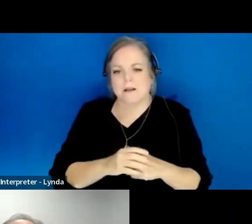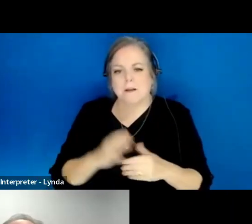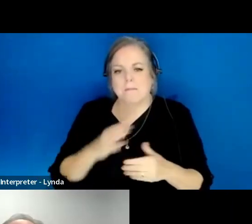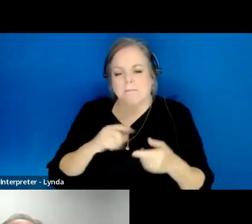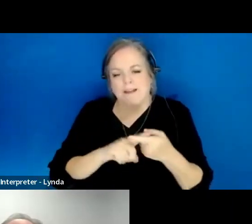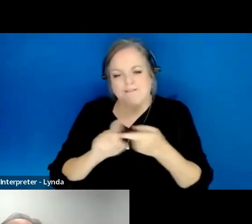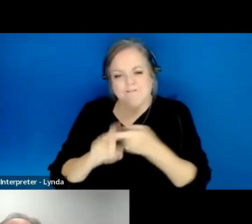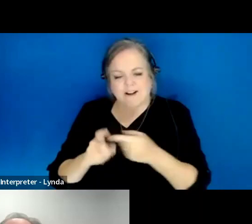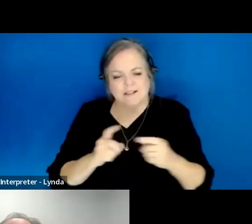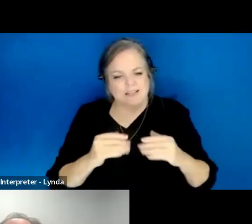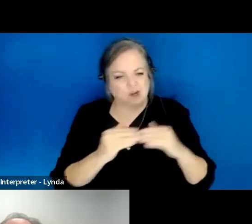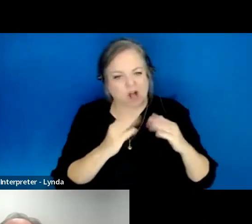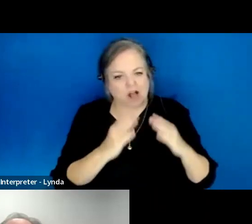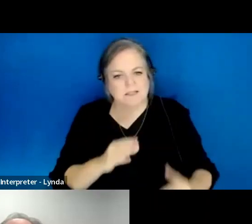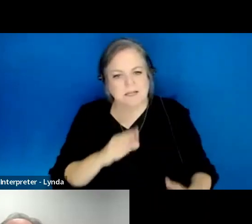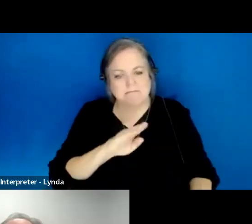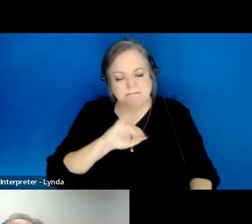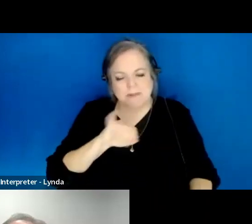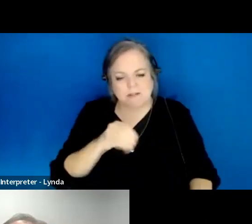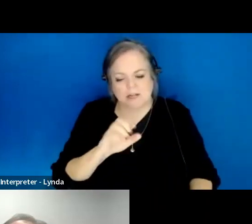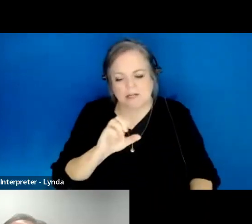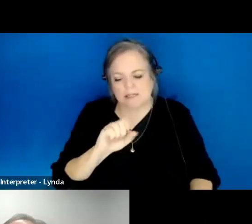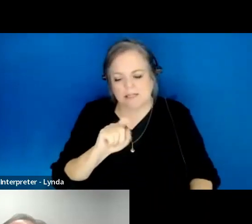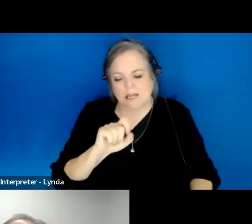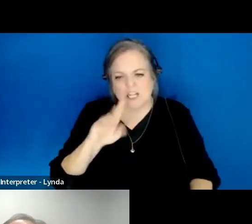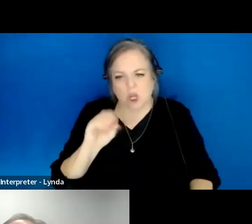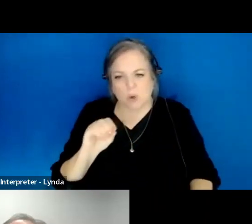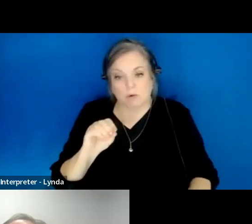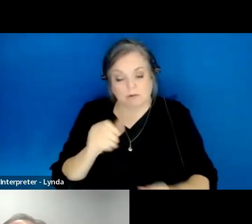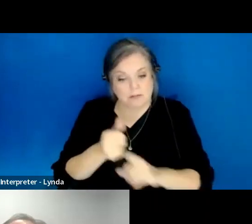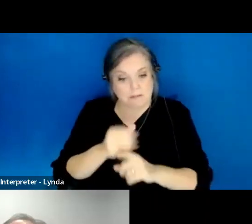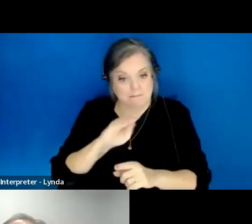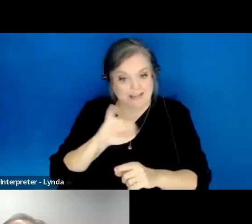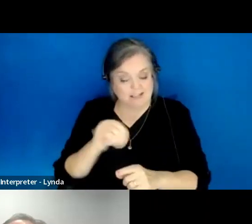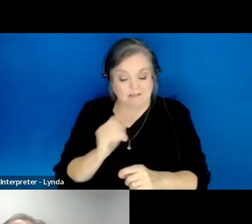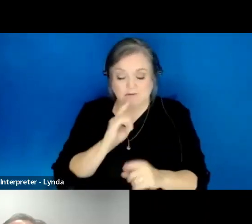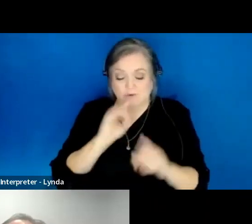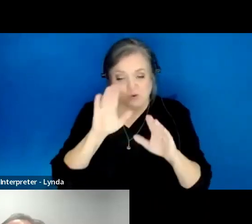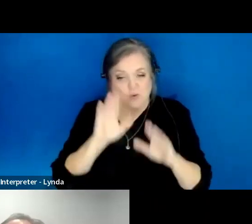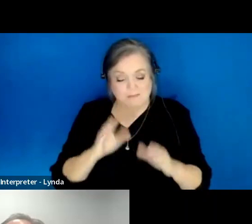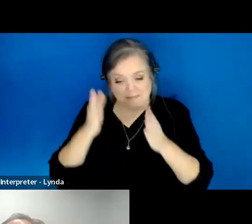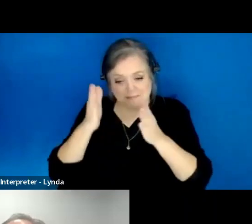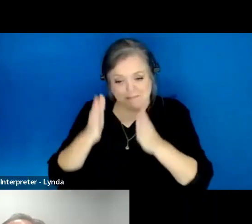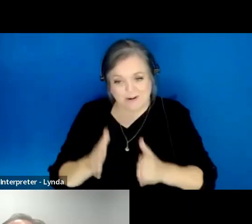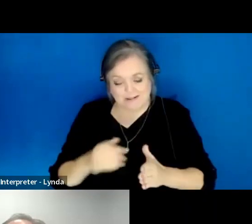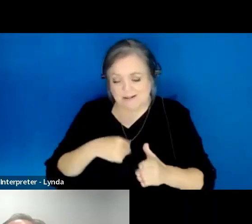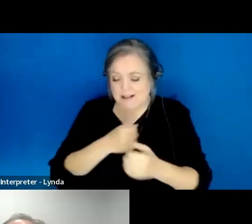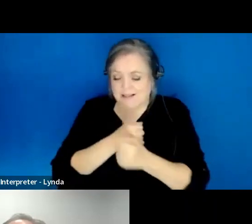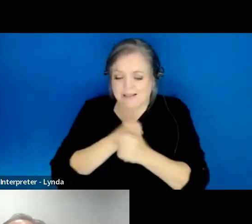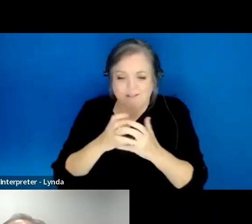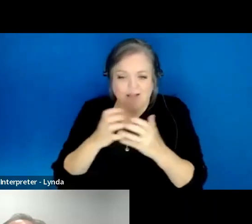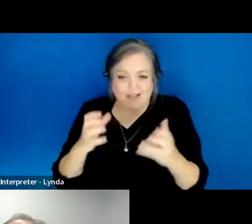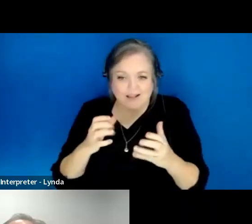and colleagues, BJ Stasio. And BJ is an incredible human being who I love a lot, who